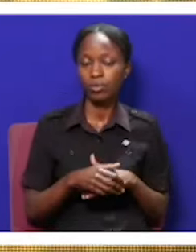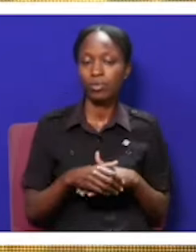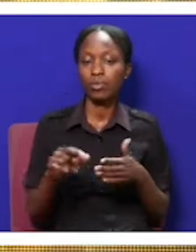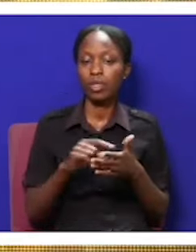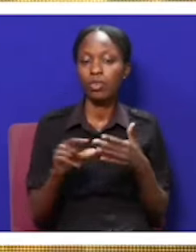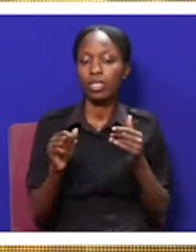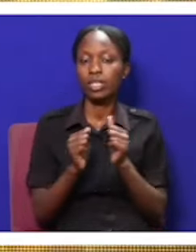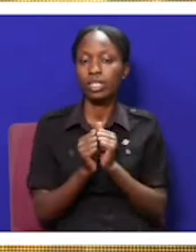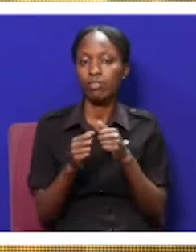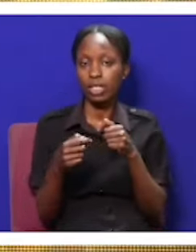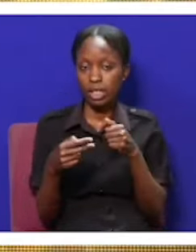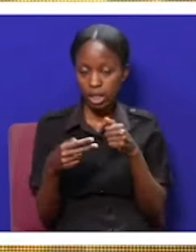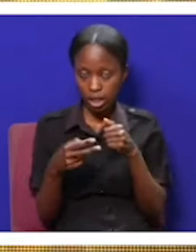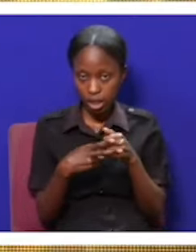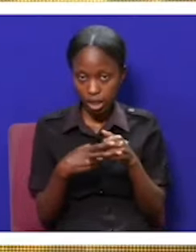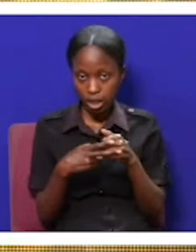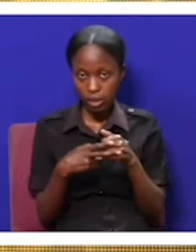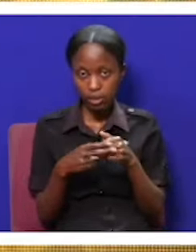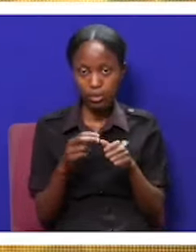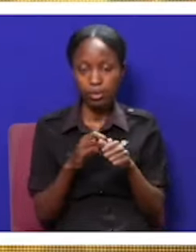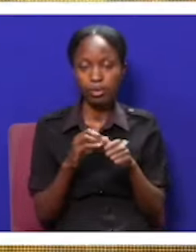verse 17